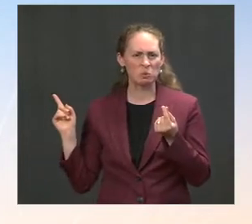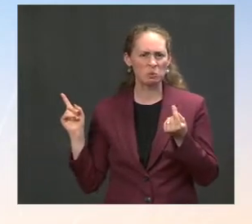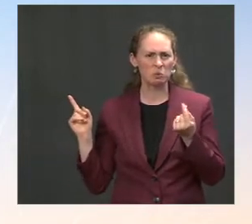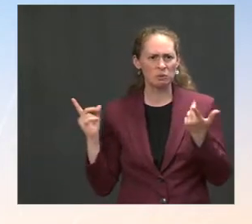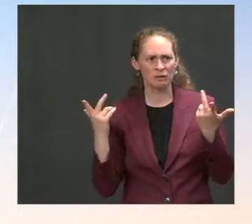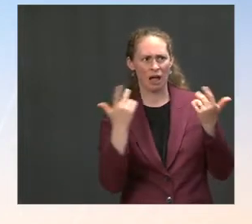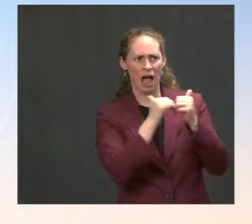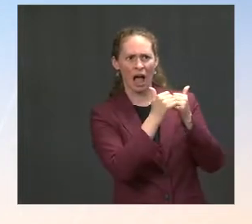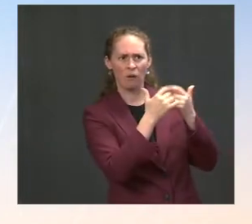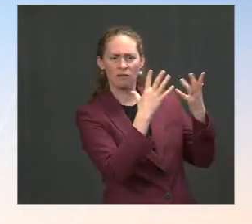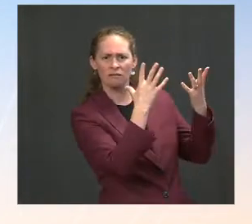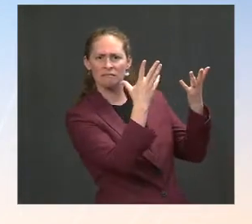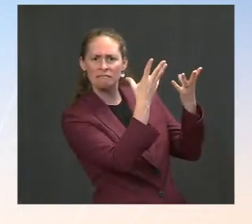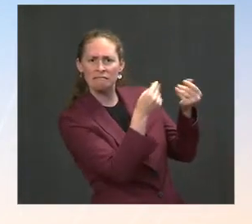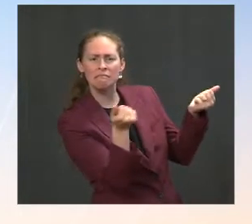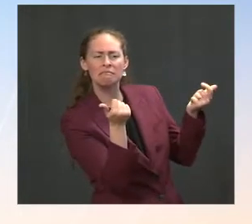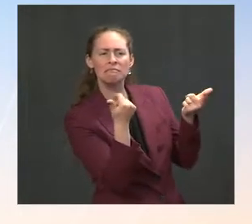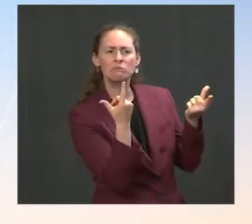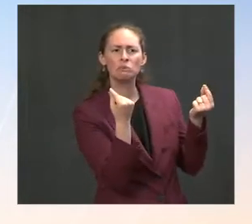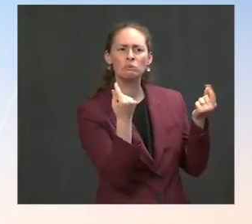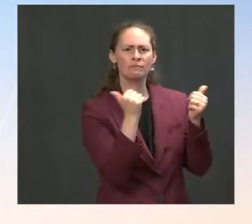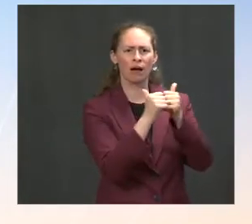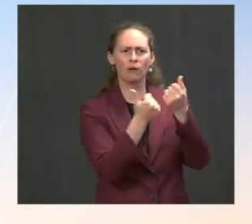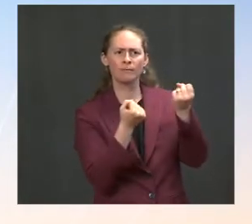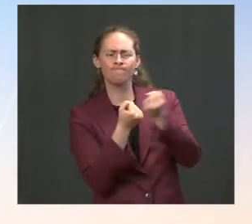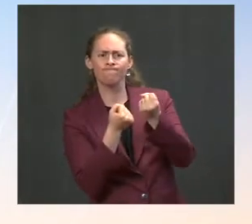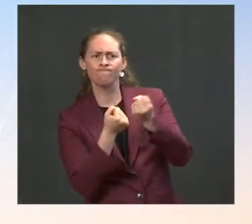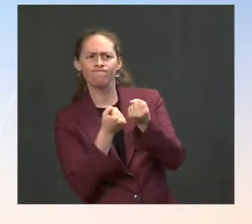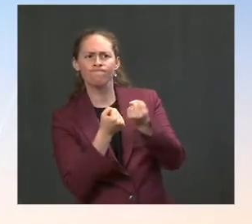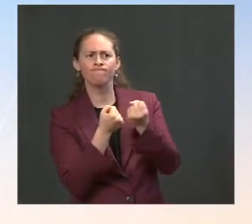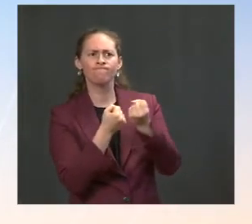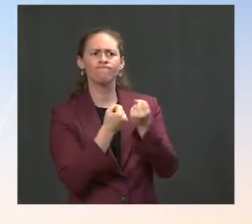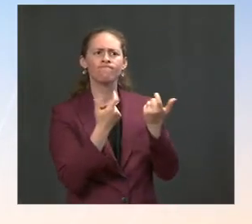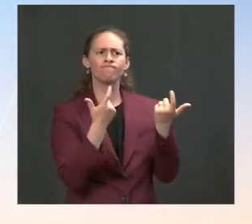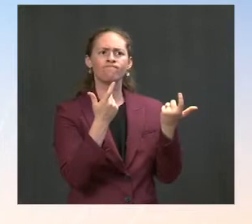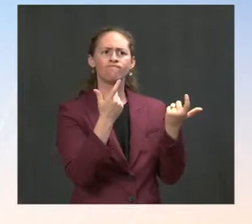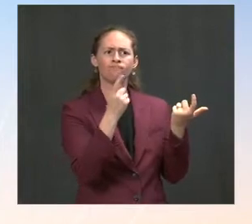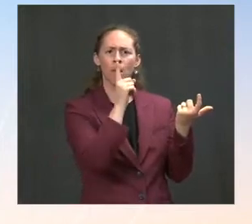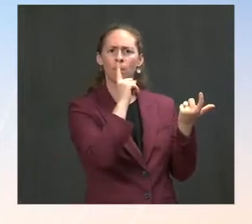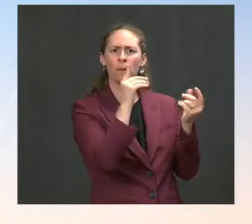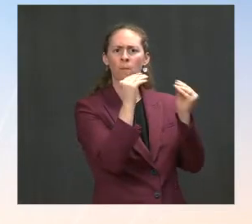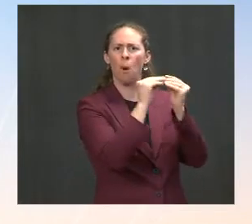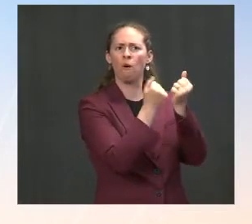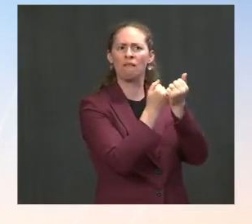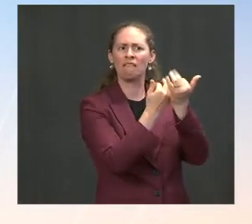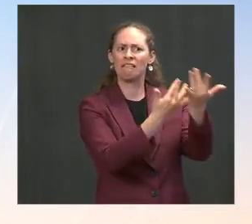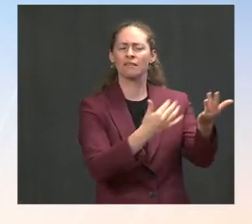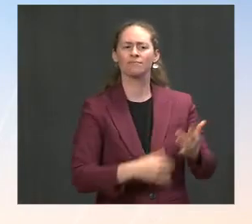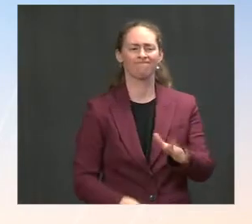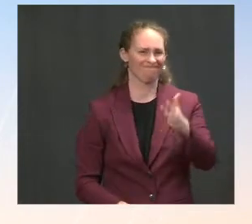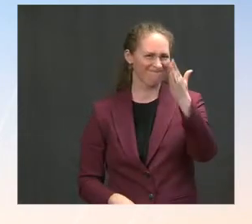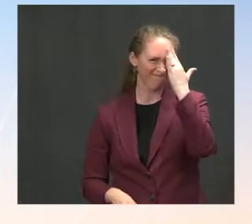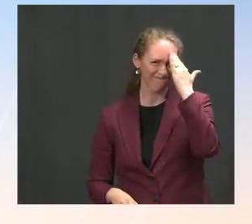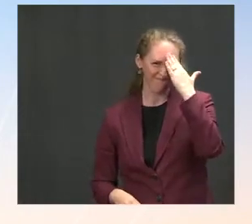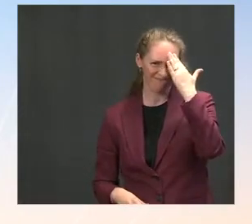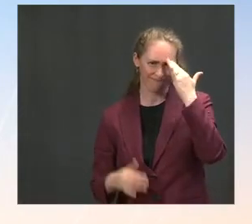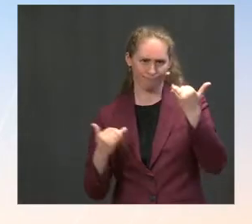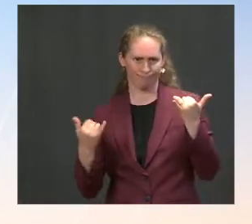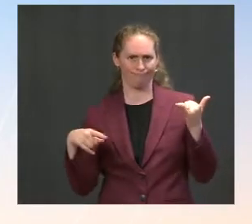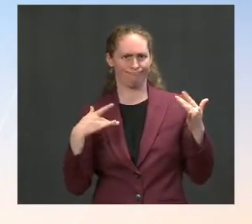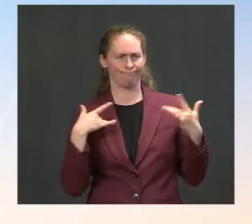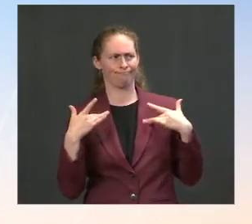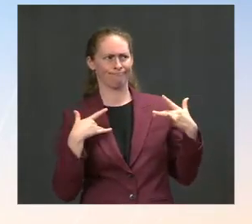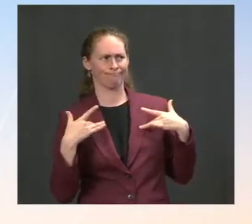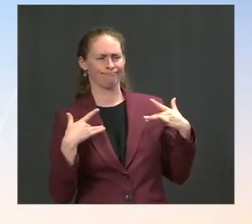prevent additional fires this summer? Well, I appreciate you asking about this, because I know this has gotten a lot of attention across the country, and we just haven't talked about it a lot. There's so